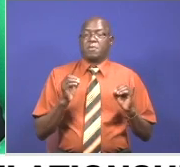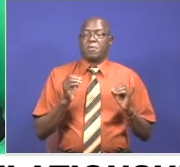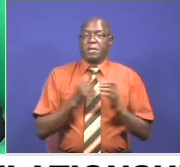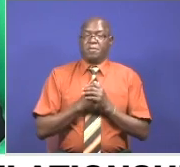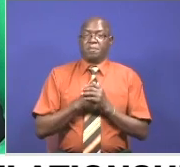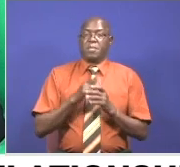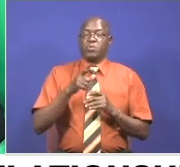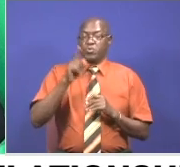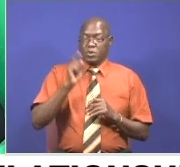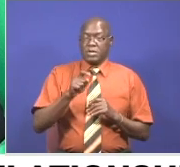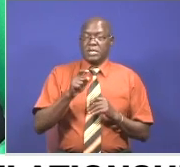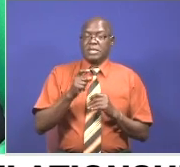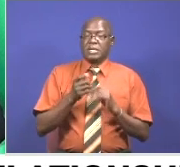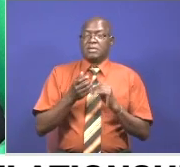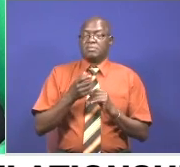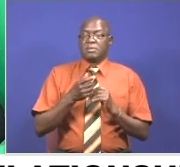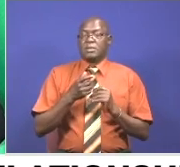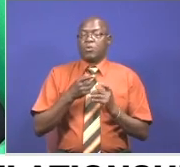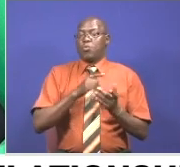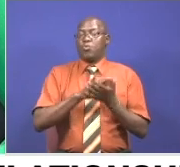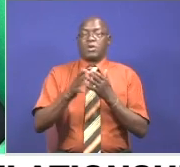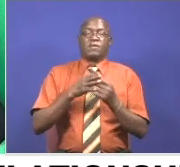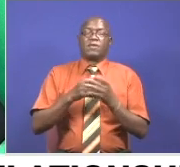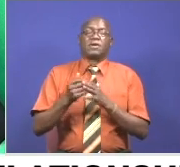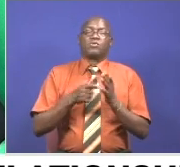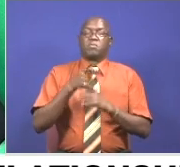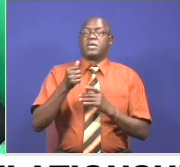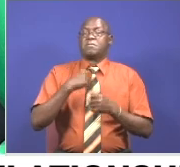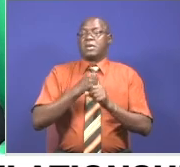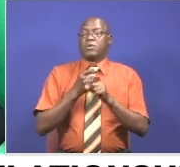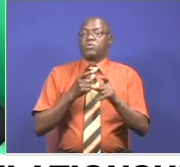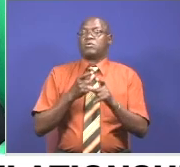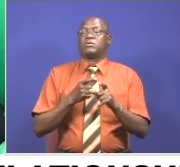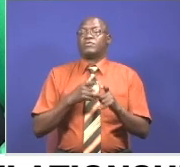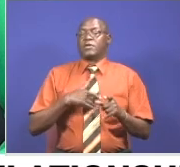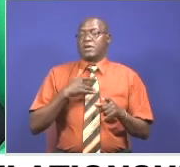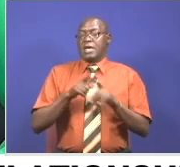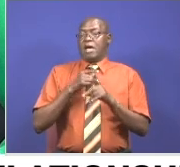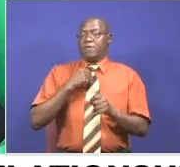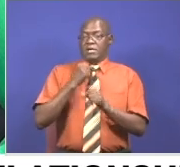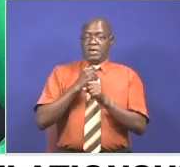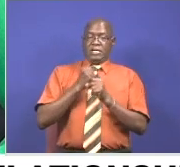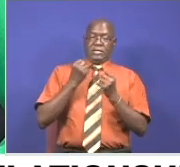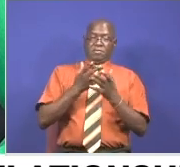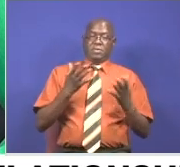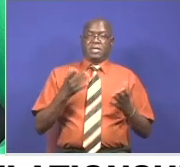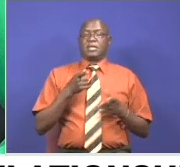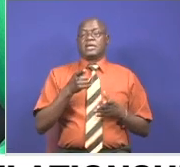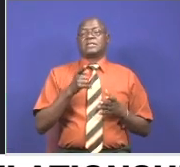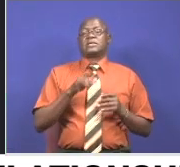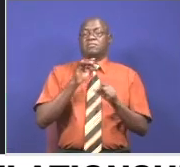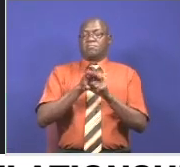whatever you are buying, but just to make you feel like I've done something. So there are such money personalities.